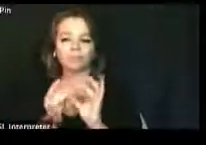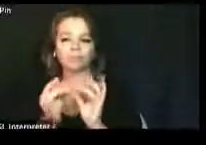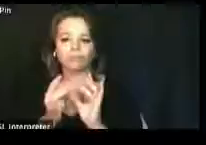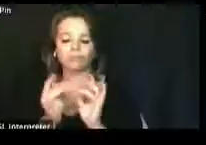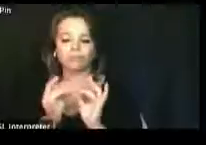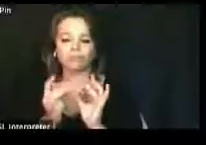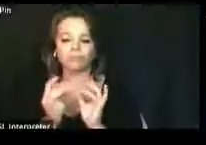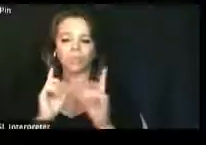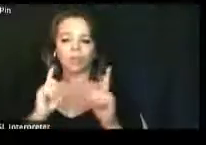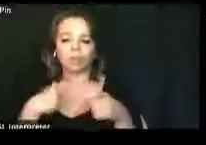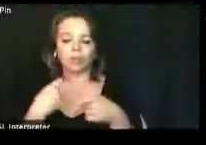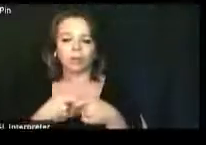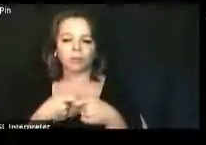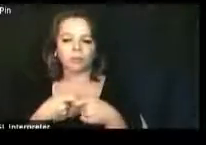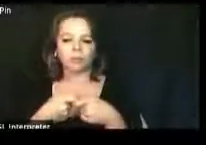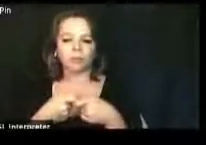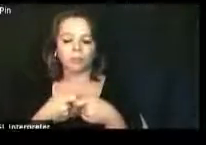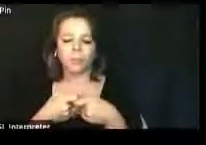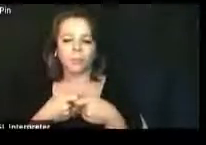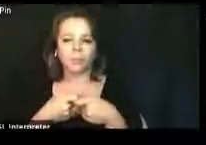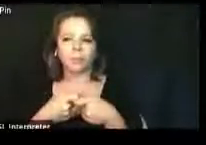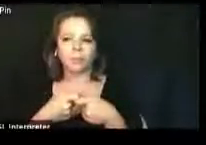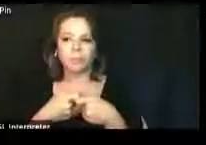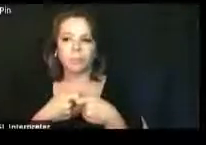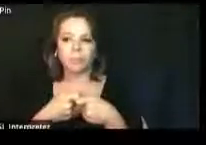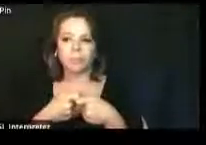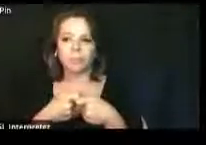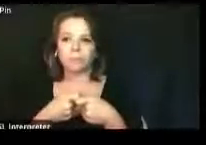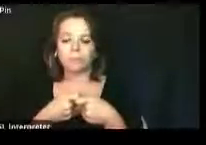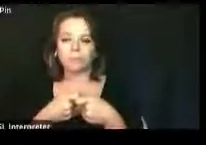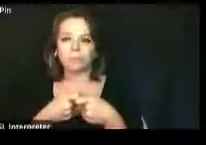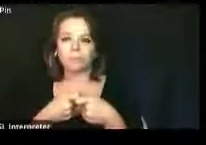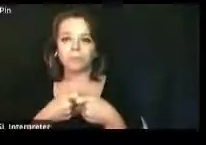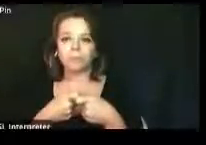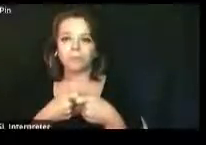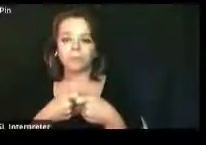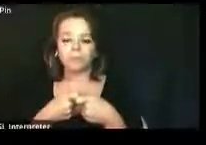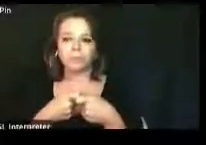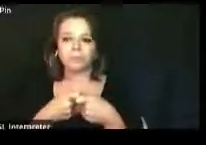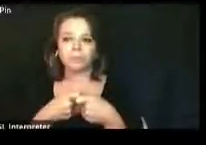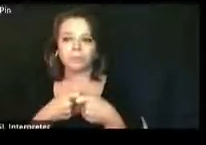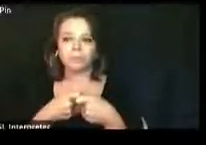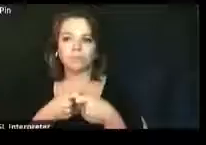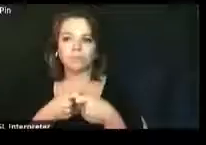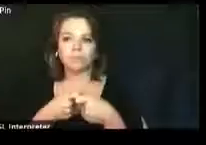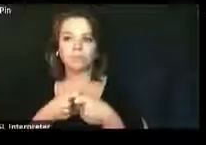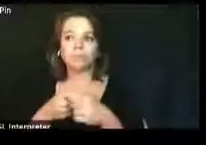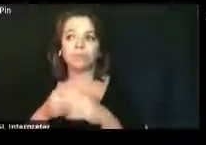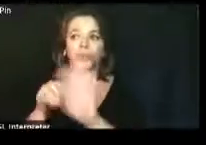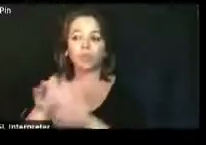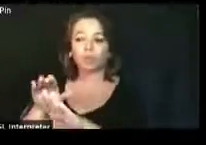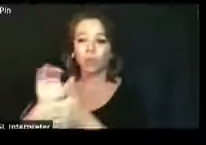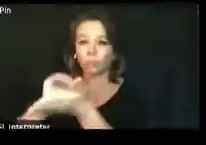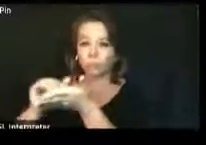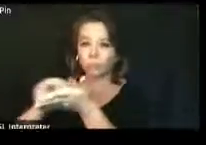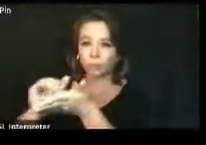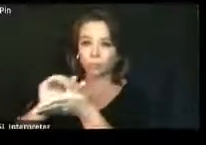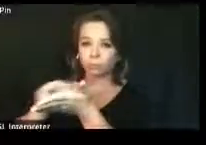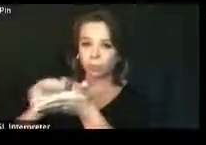del Antílope desde hace 4 años. Hoy voy a hablar por mi comunidad de inmigrantes del Antílope